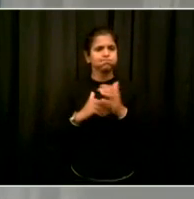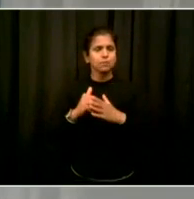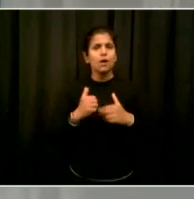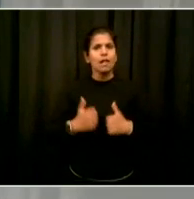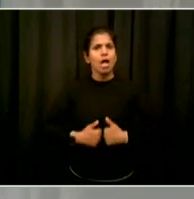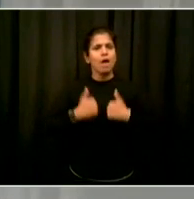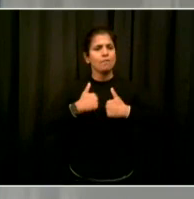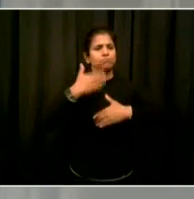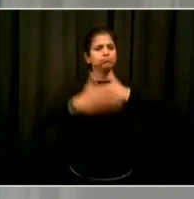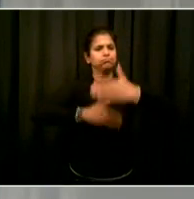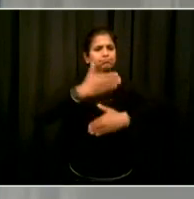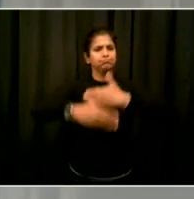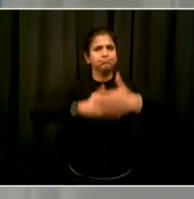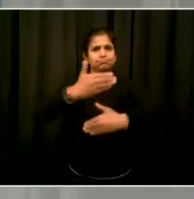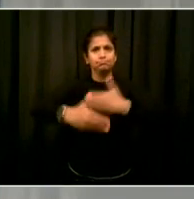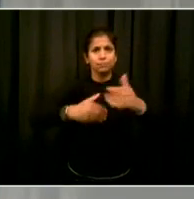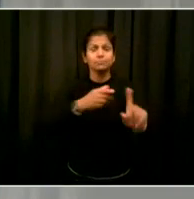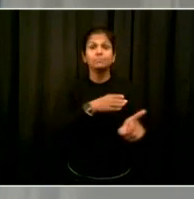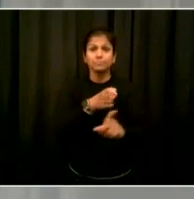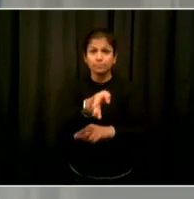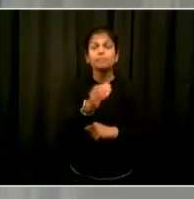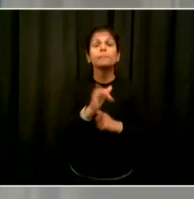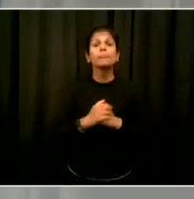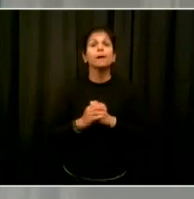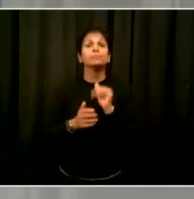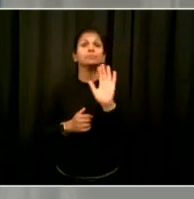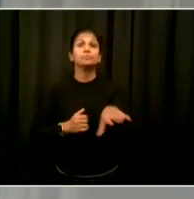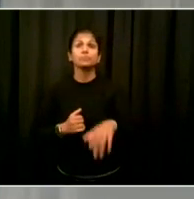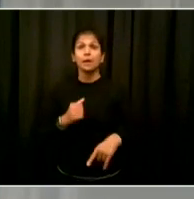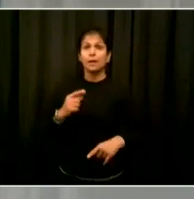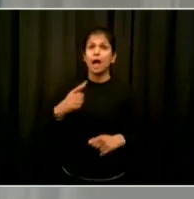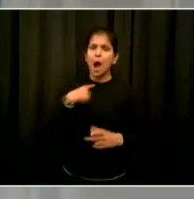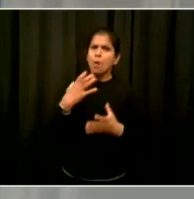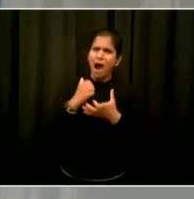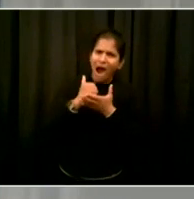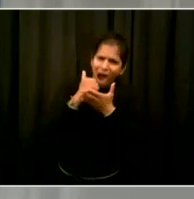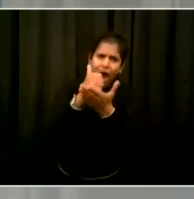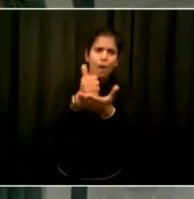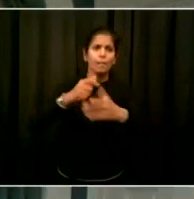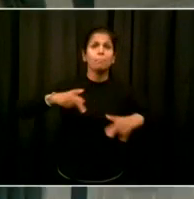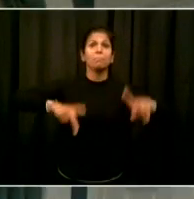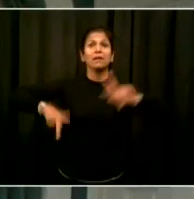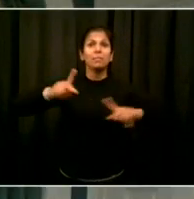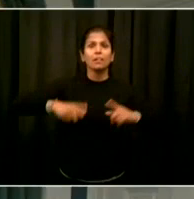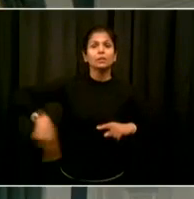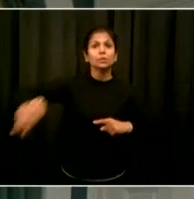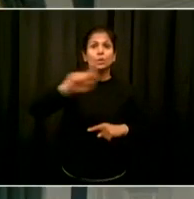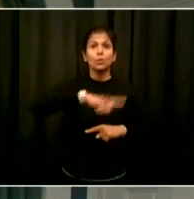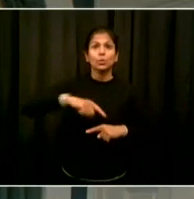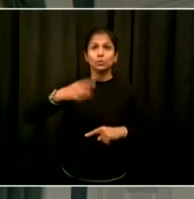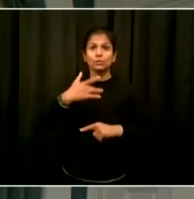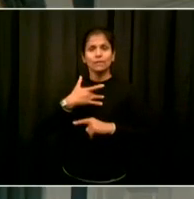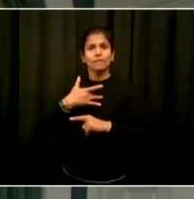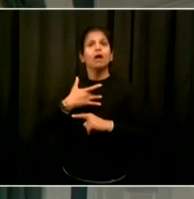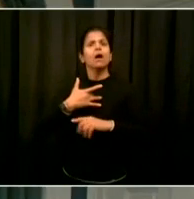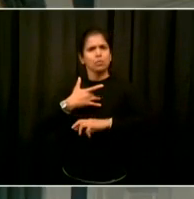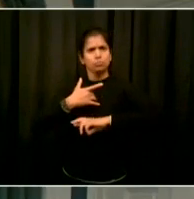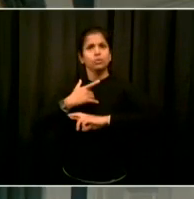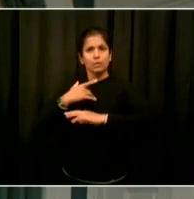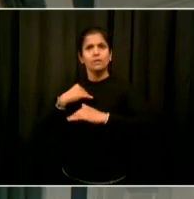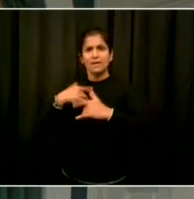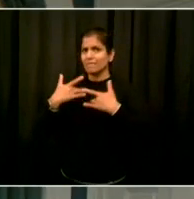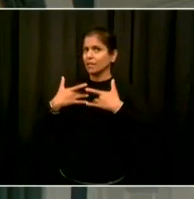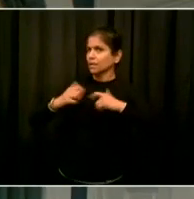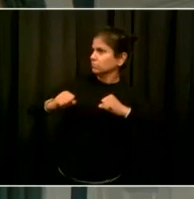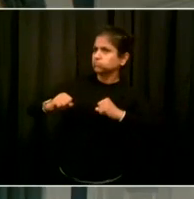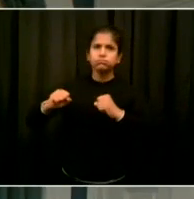officers. You know, when your community feels good about you, you feel good about that. Well said. Go ahead, Kyle. You